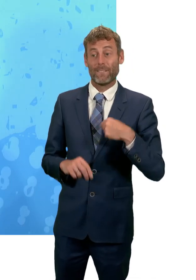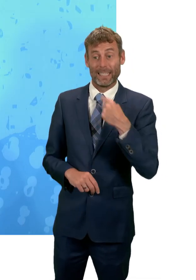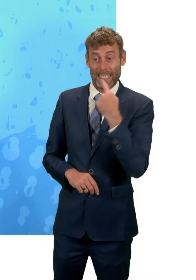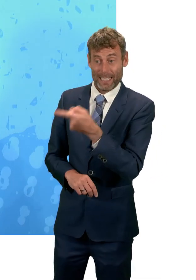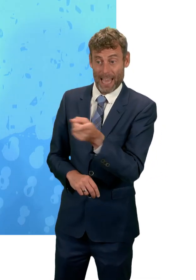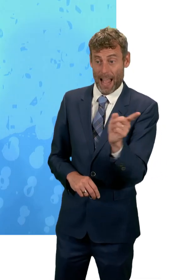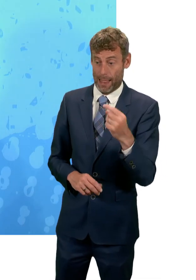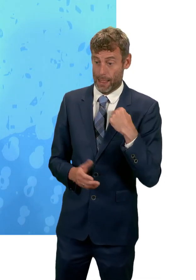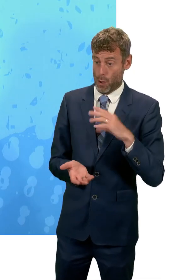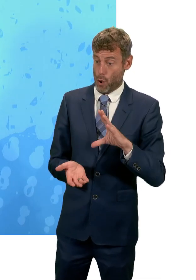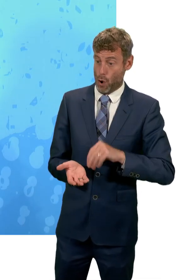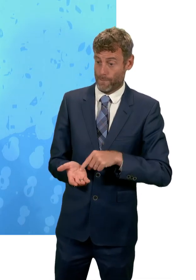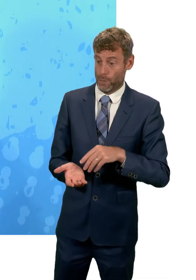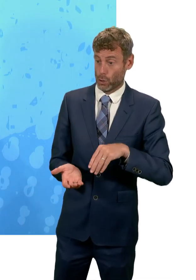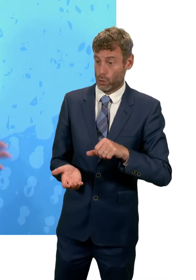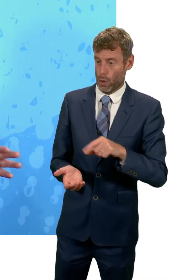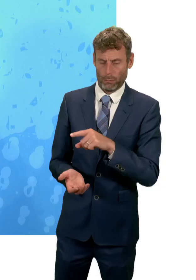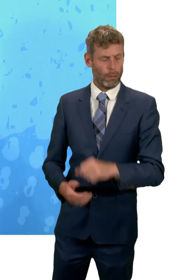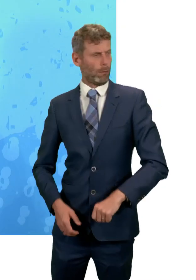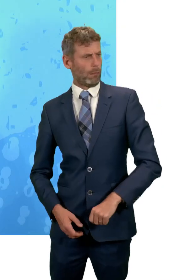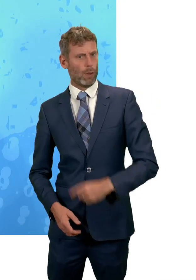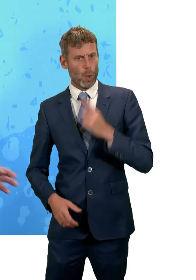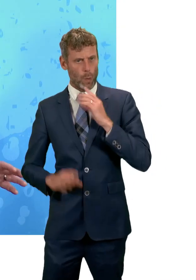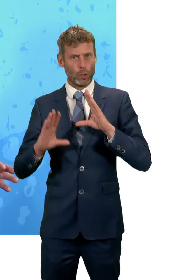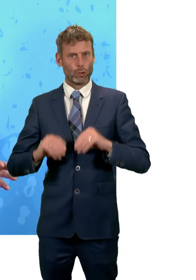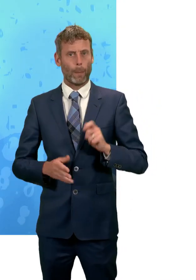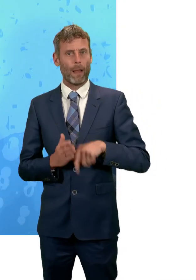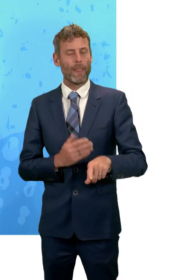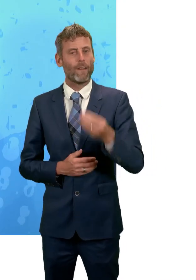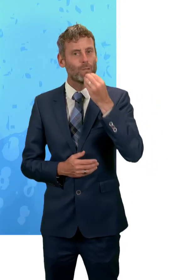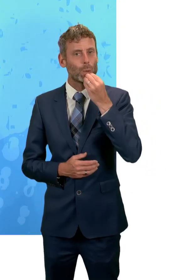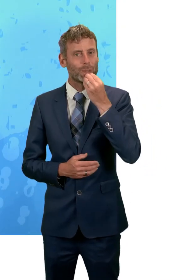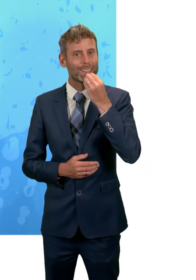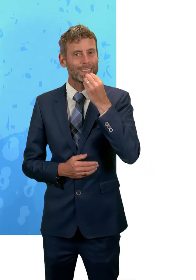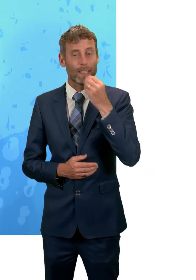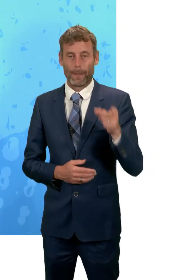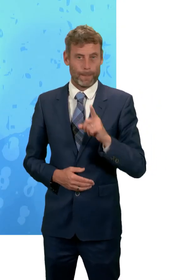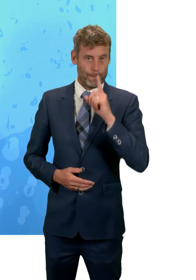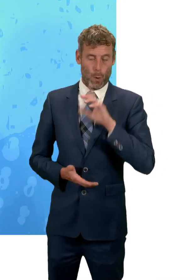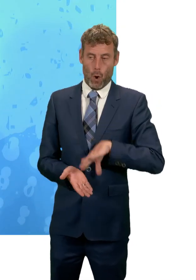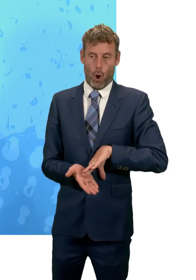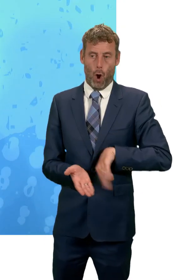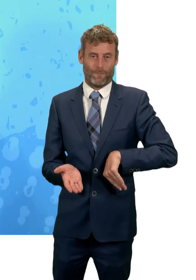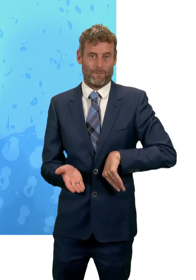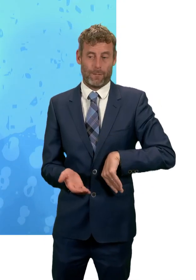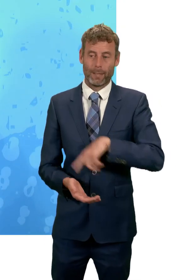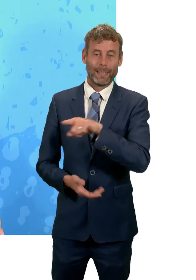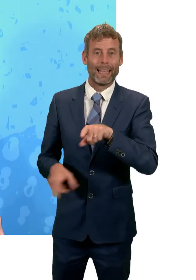that they like. And they don't advertise it, they don't do anything. They're just pleasantly sitting back knowing